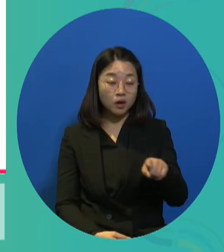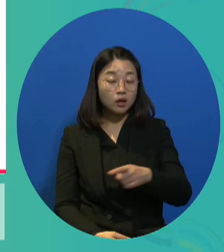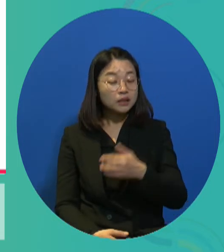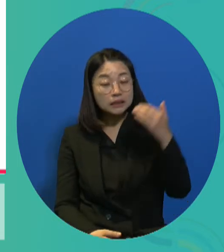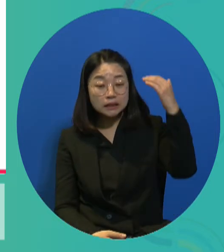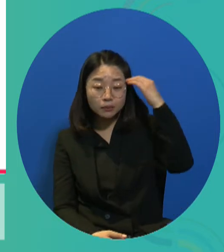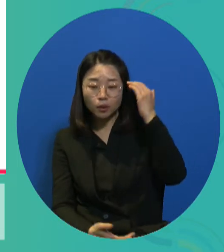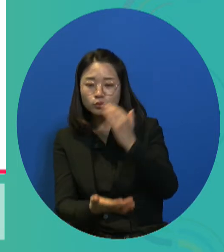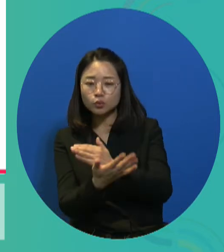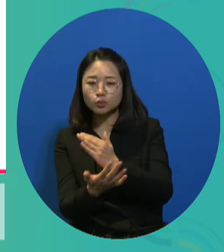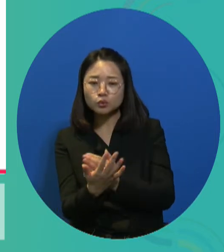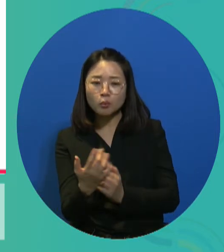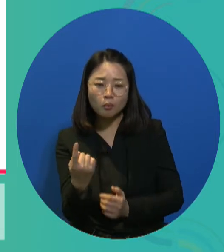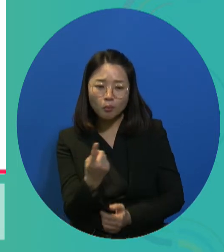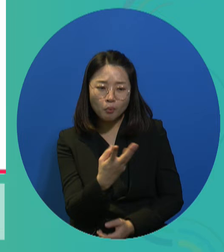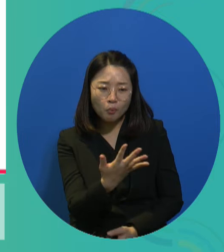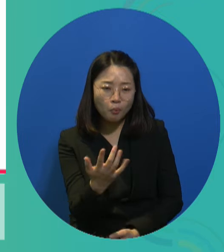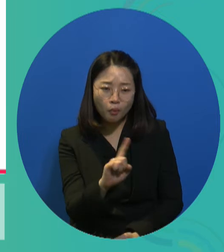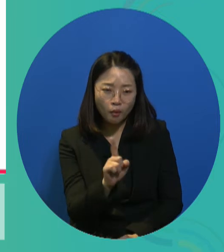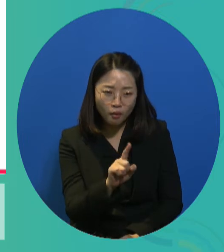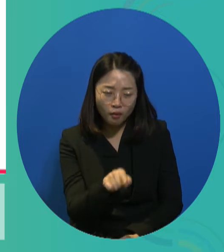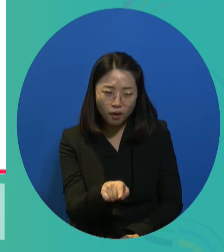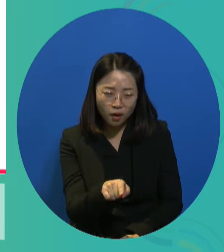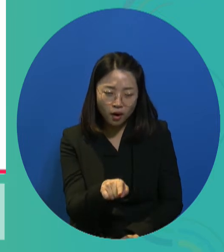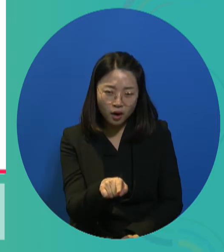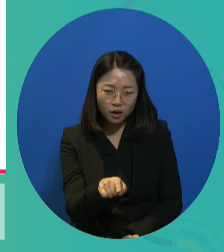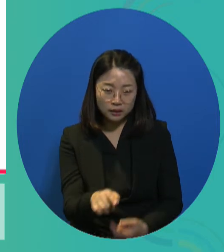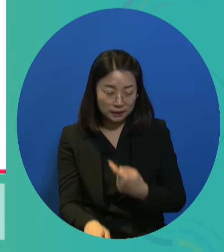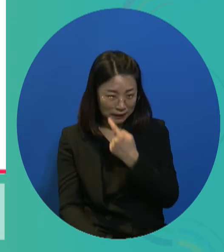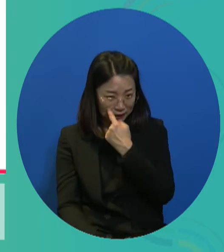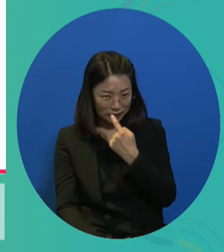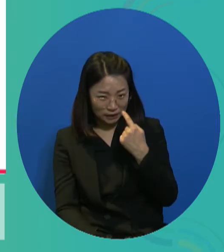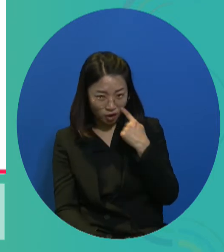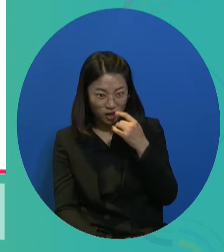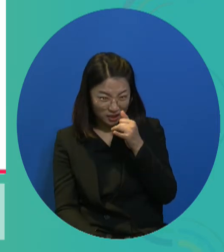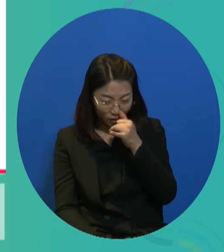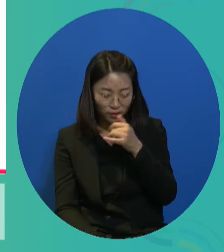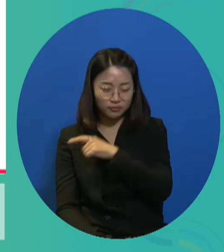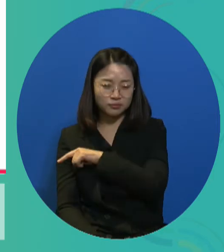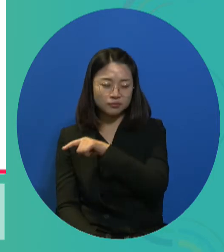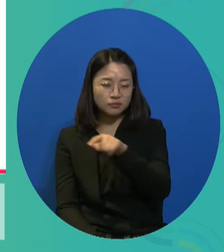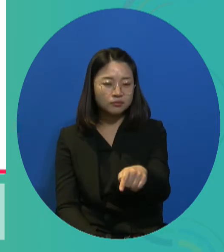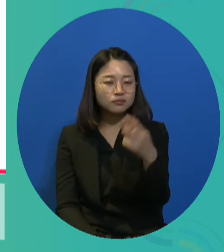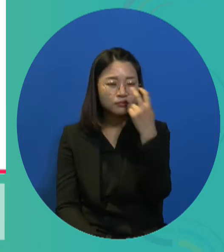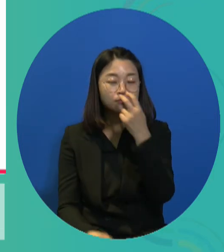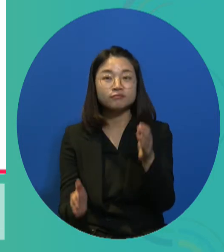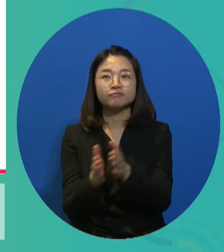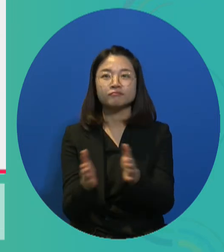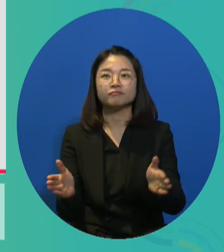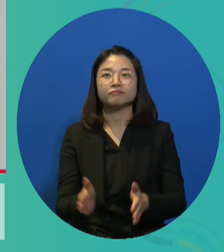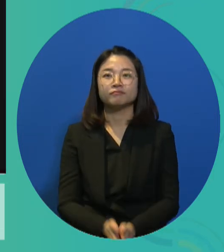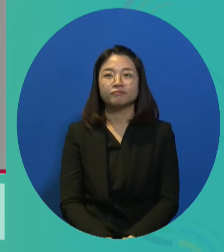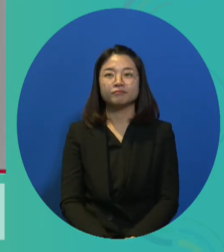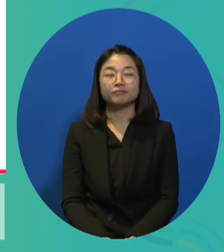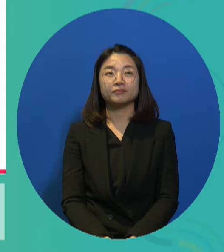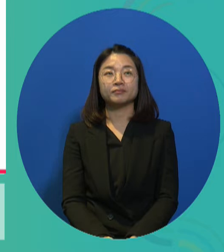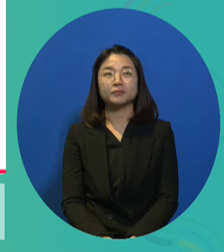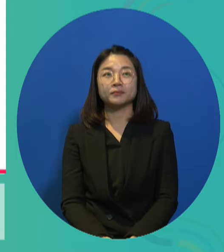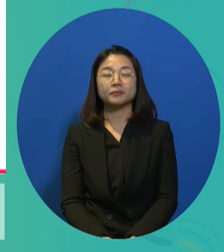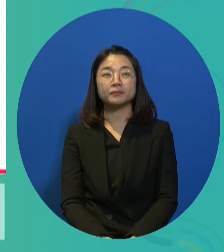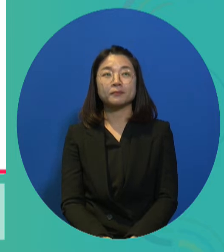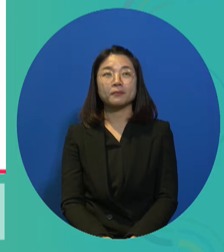is that there should be enough evidence indicating grave and structural violations of the convention.